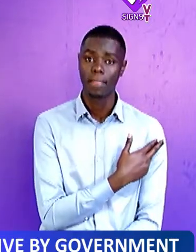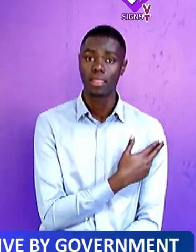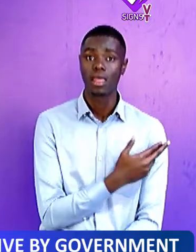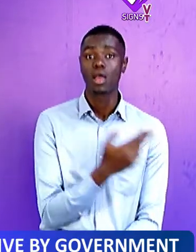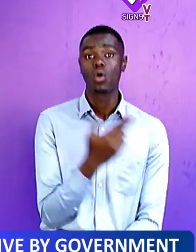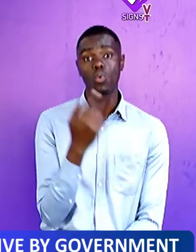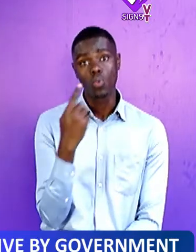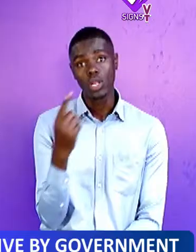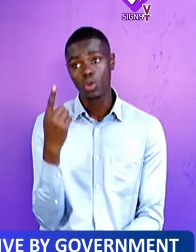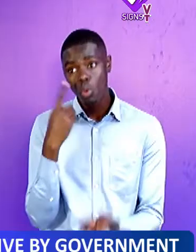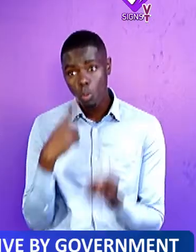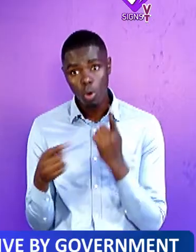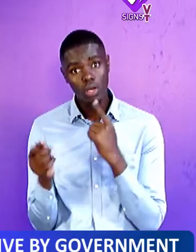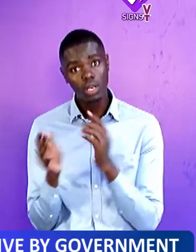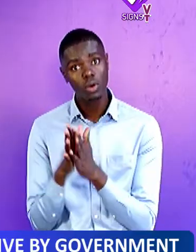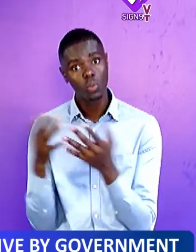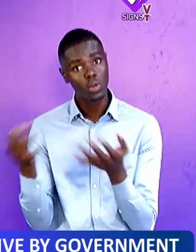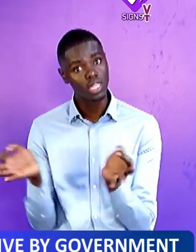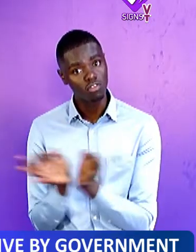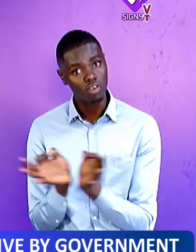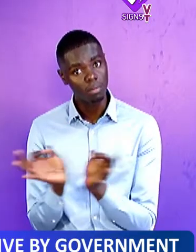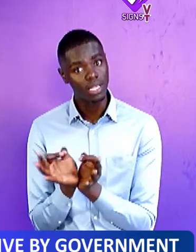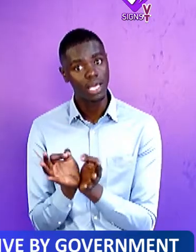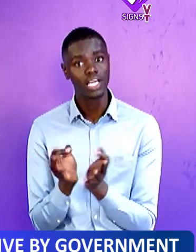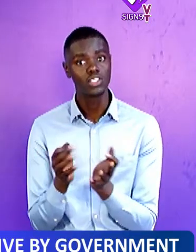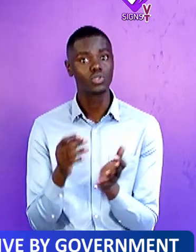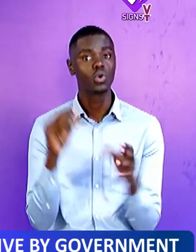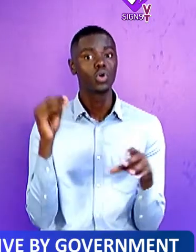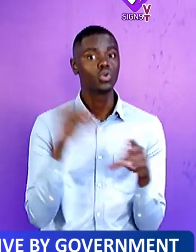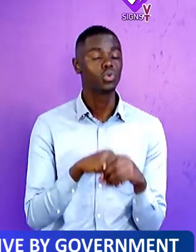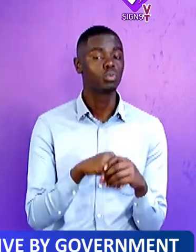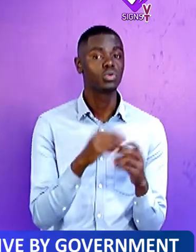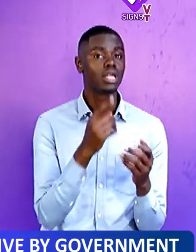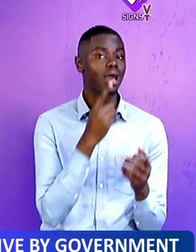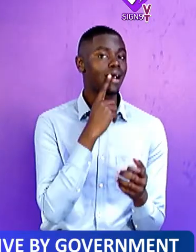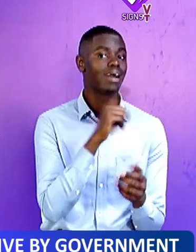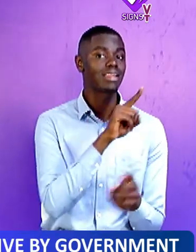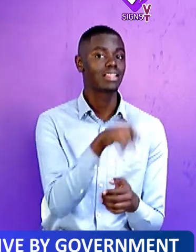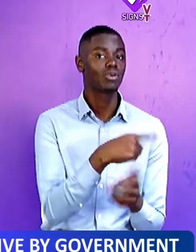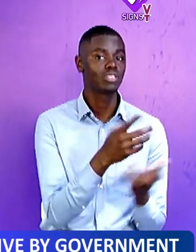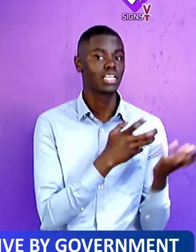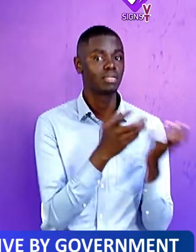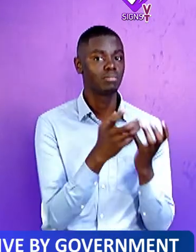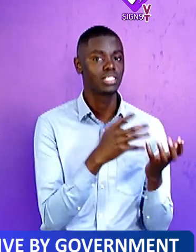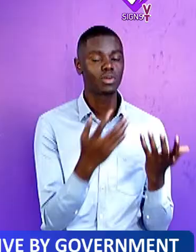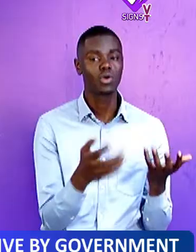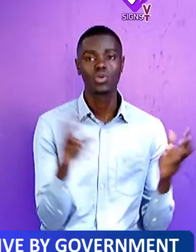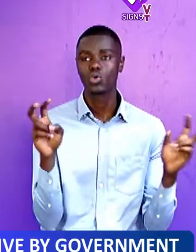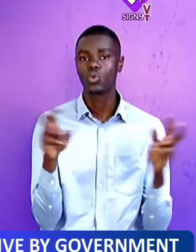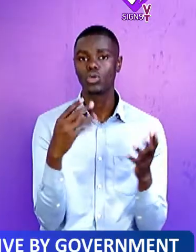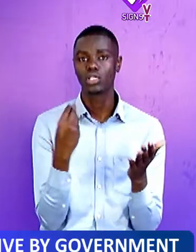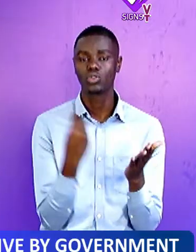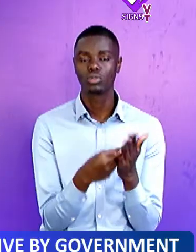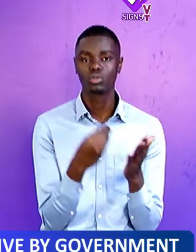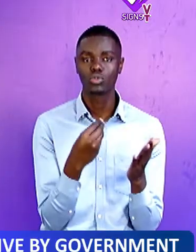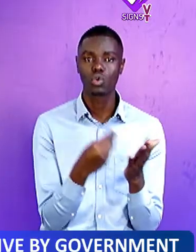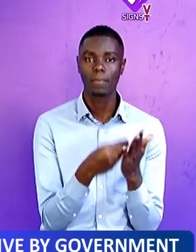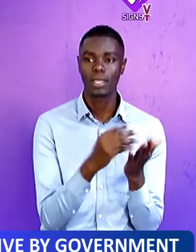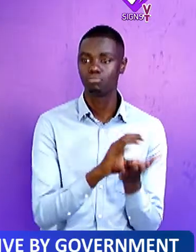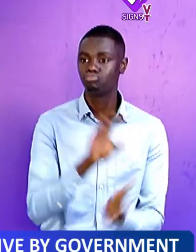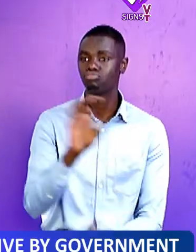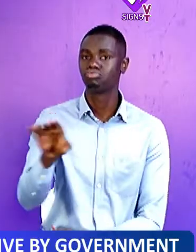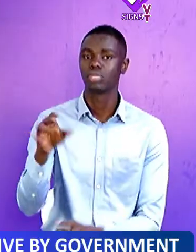to mourn with the family as you put the 100,000 shillings in your business, or you are going to look for the money to admit them in hospital?